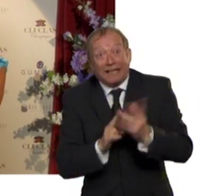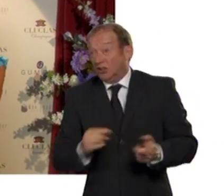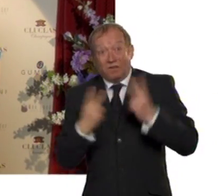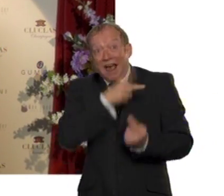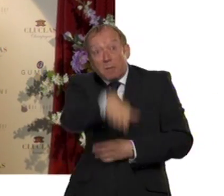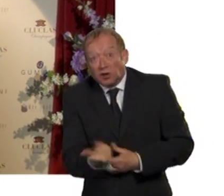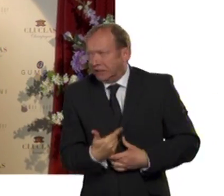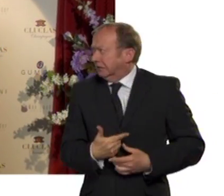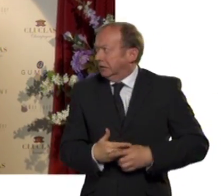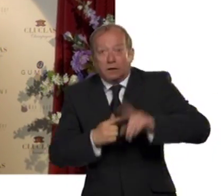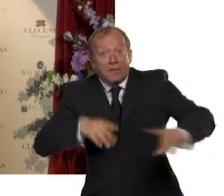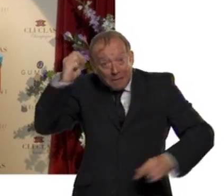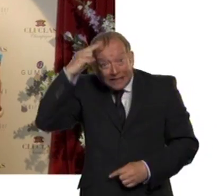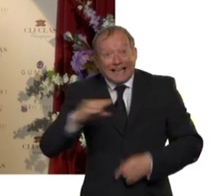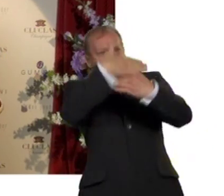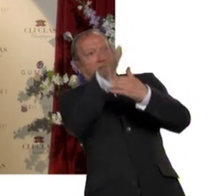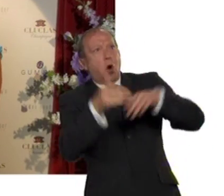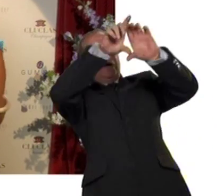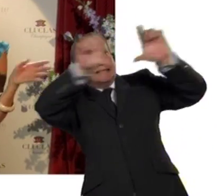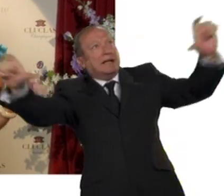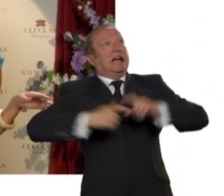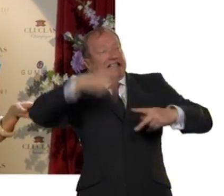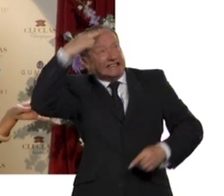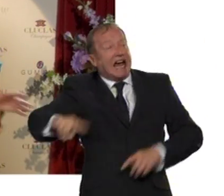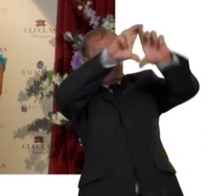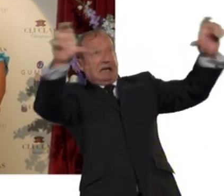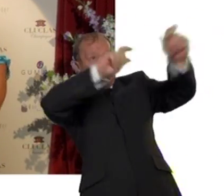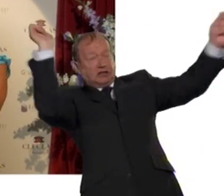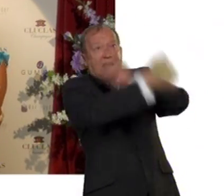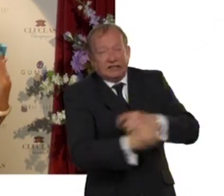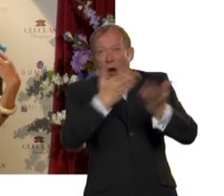me see what I mean. And they'd have to go and change my name on the door, and then I wouldn't know where to go.